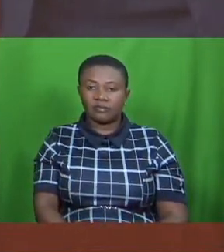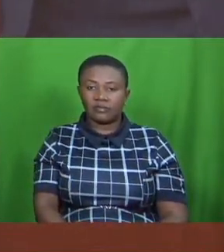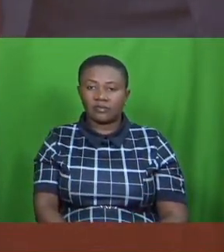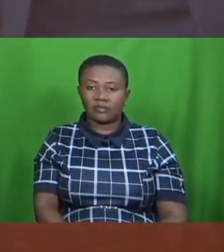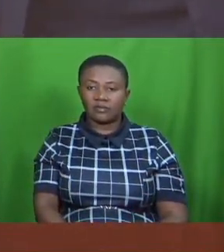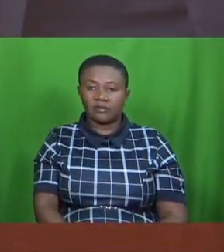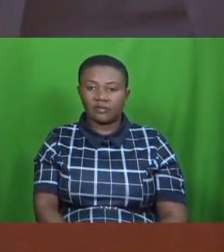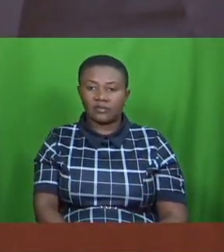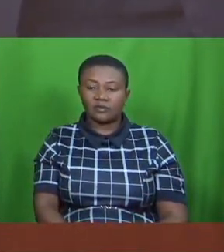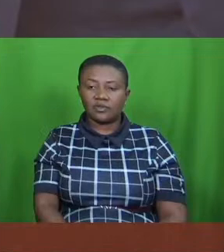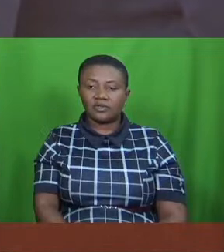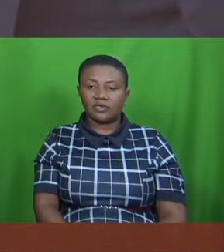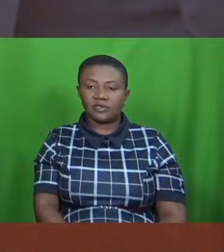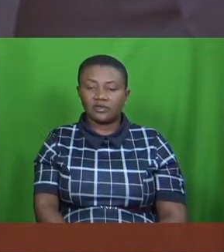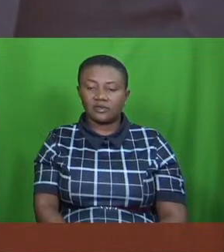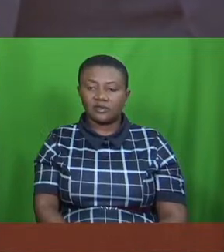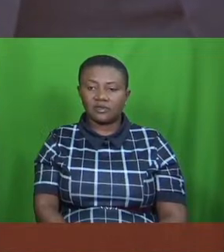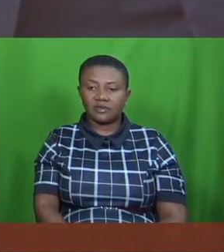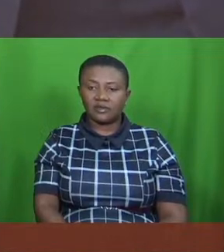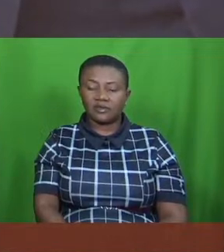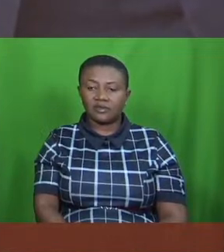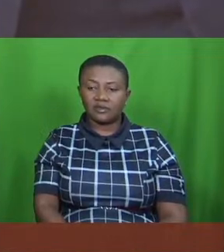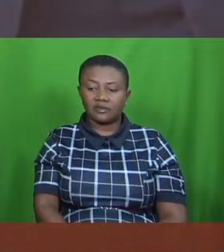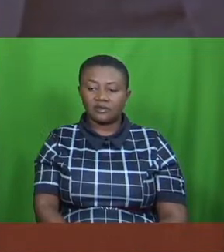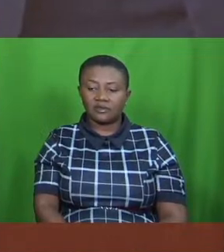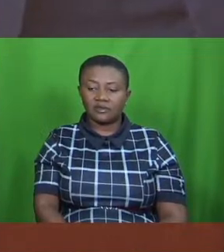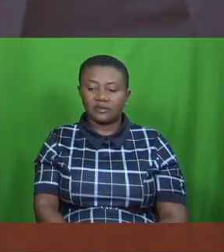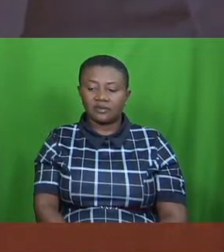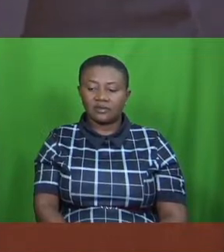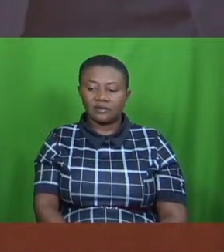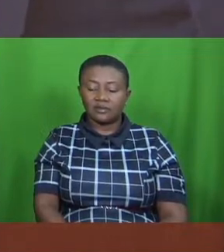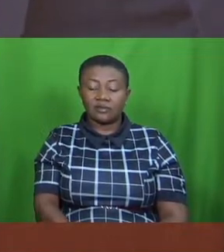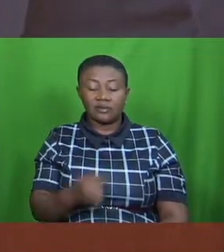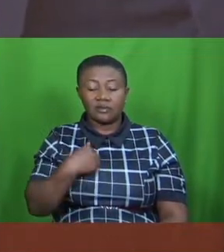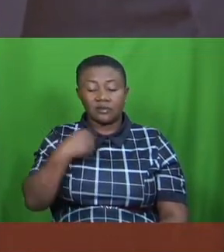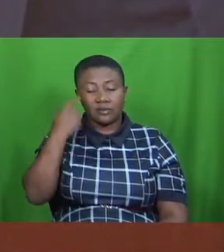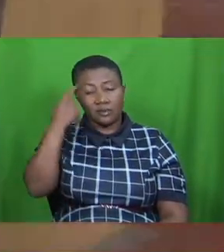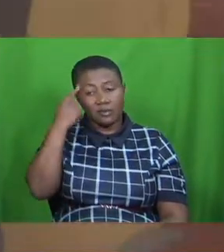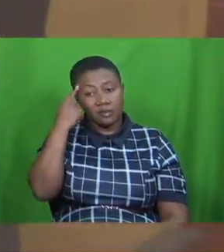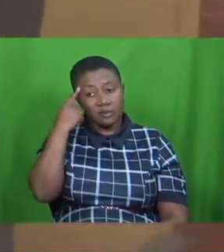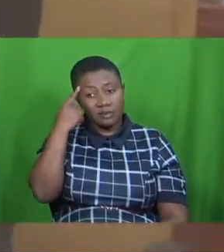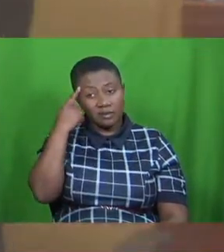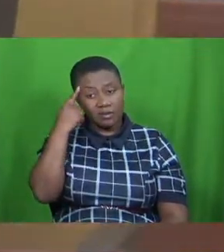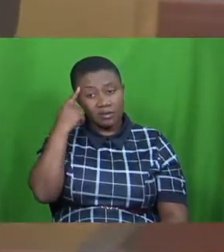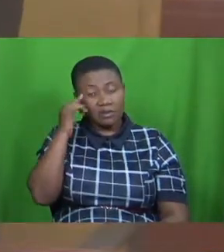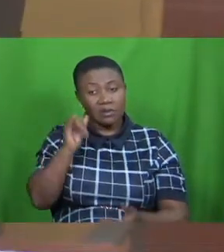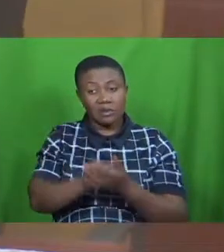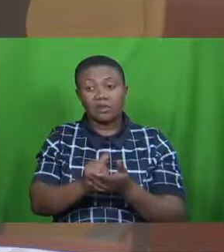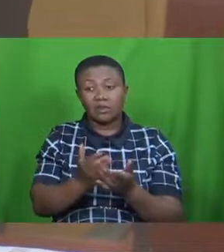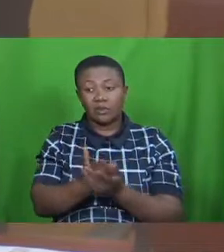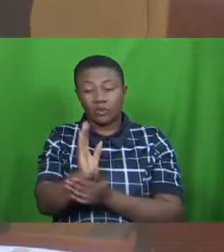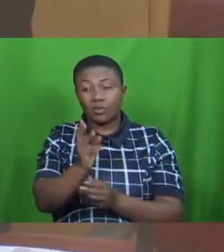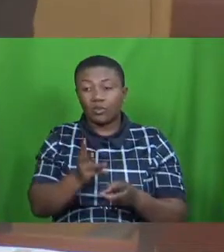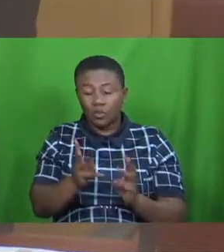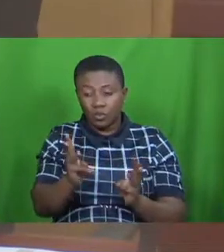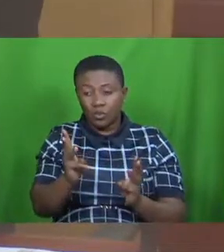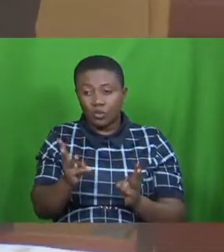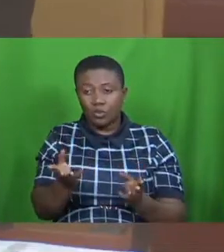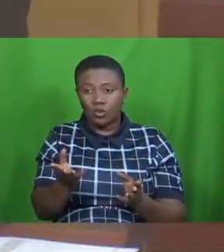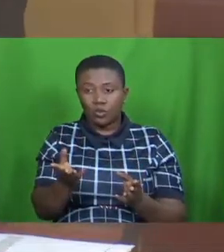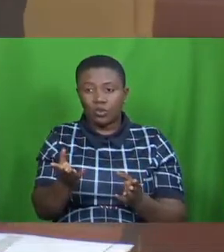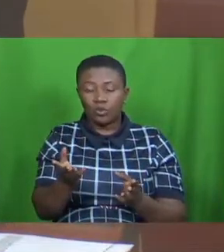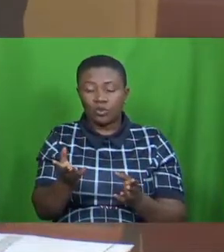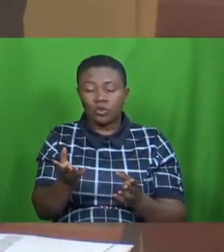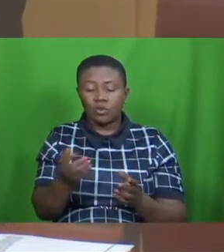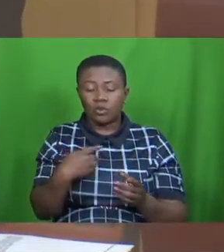That's your pleasure? Yes. Speaker, I think that's the best way to go. While we are taking the statement, members will be